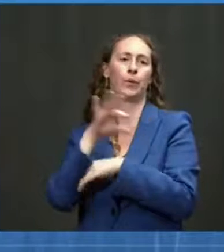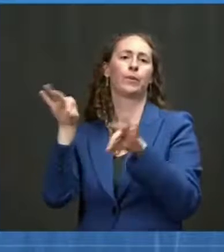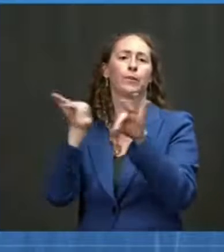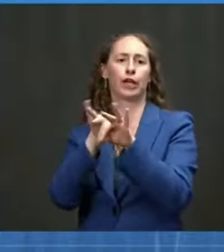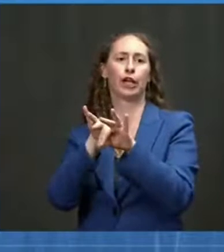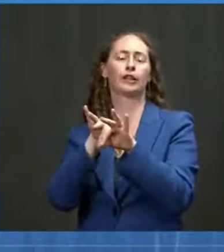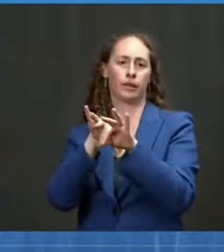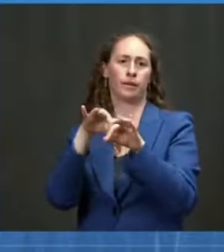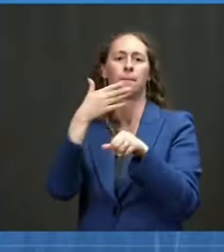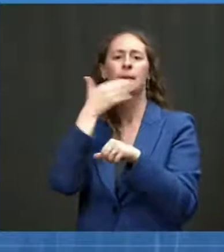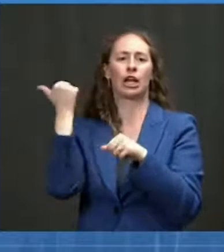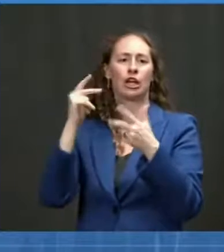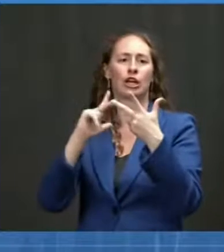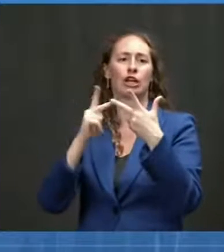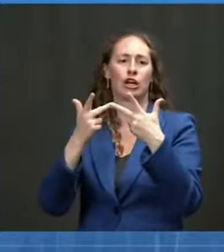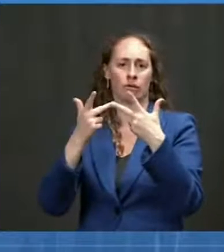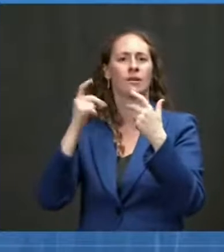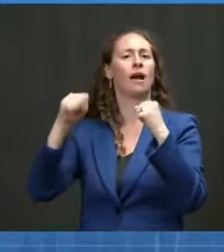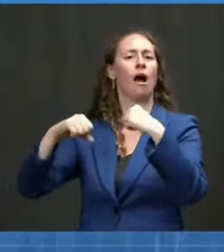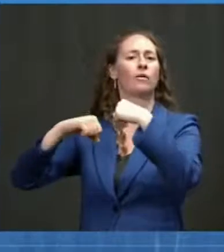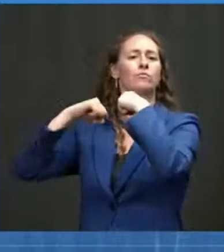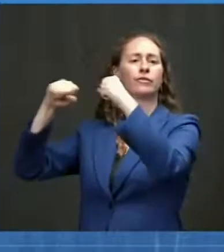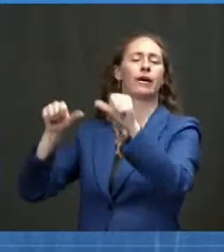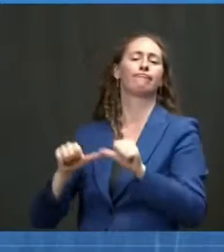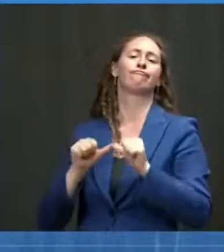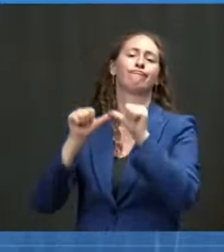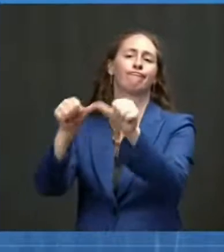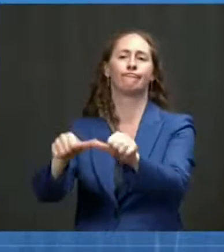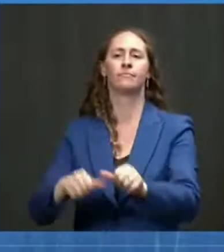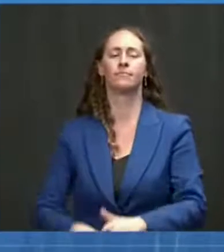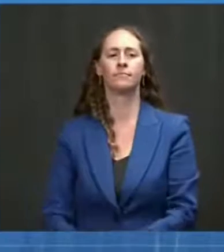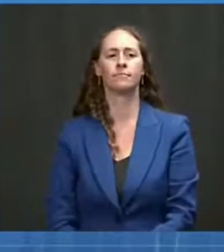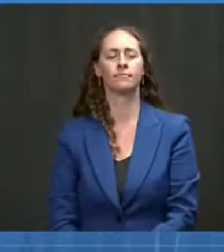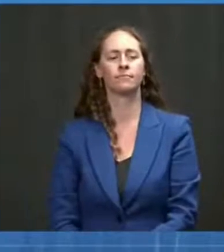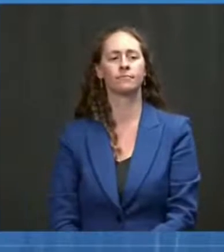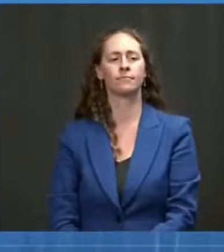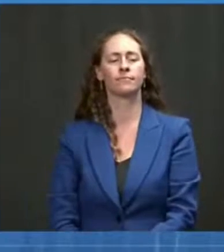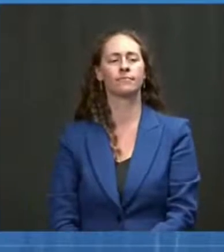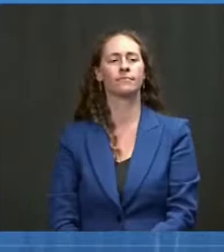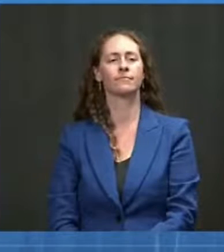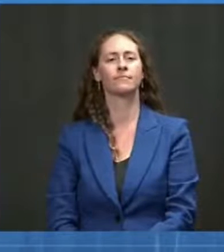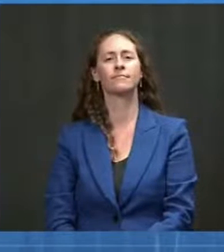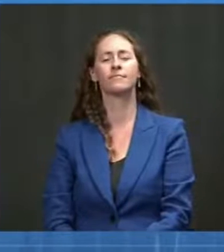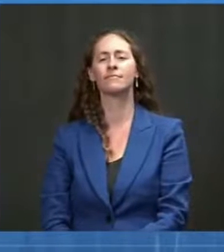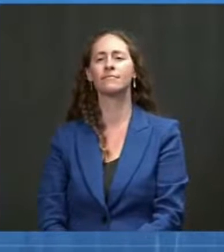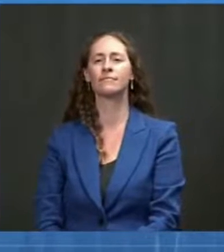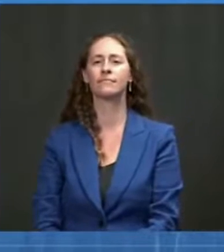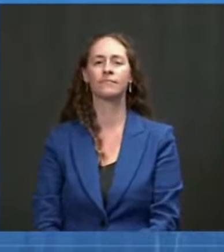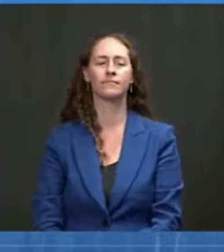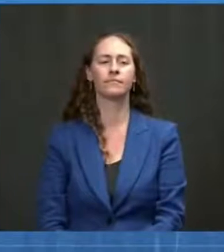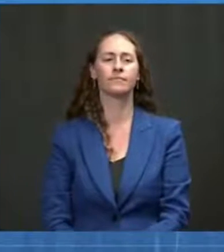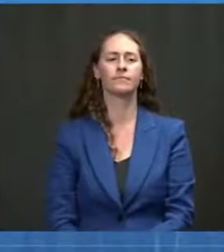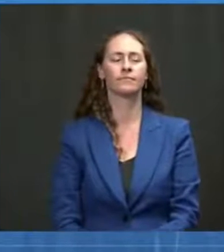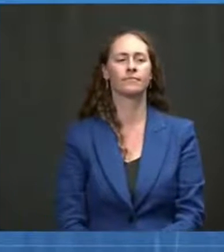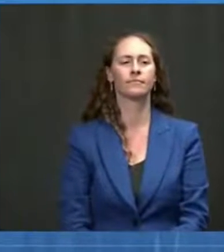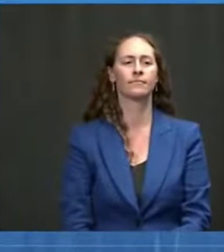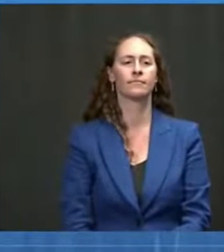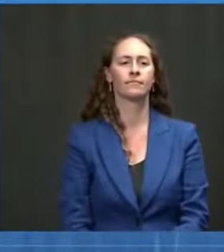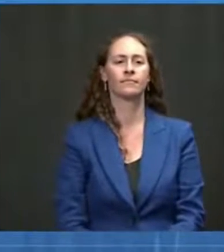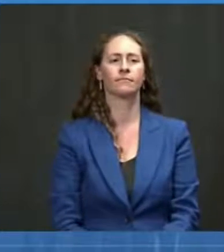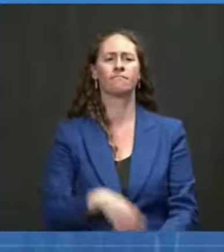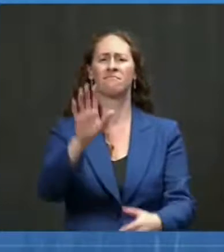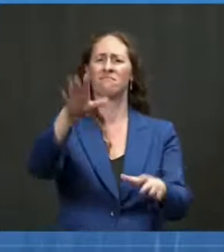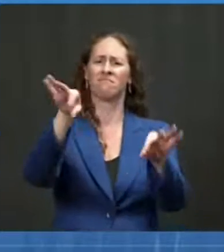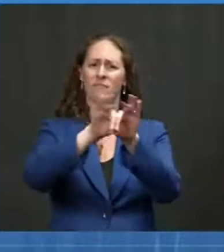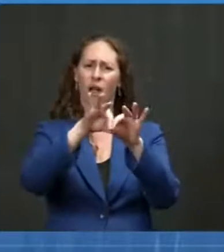the increase was really rather substantial. But again, not to downplay the ultimate potential importance of T cells,